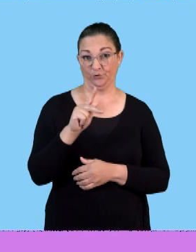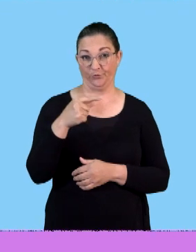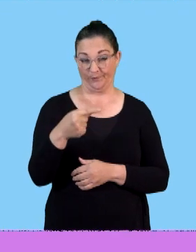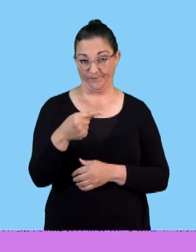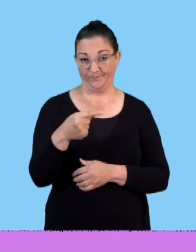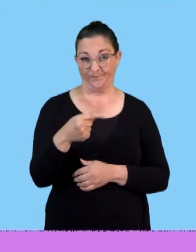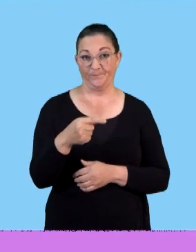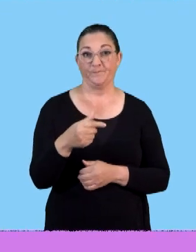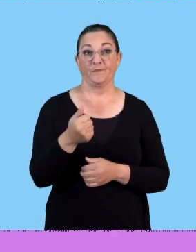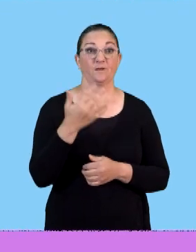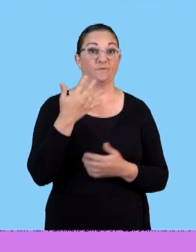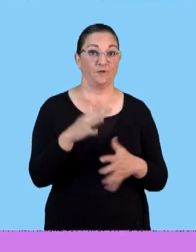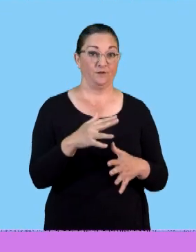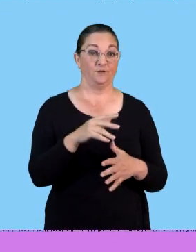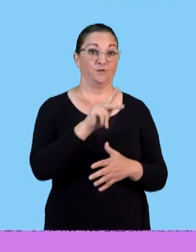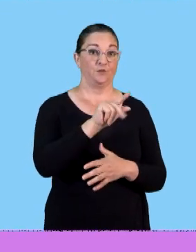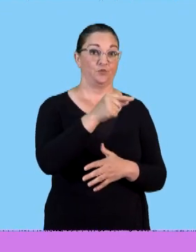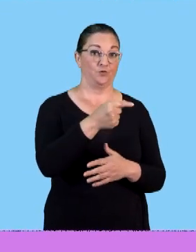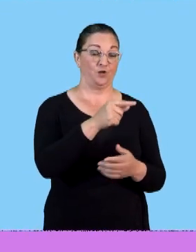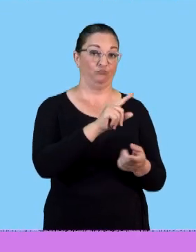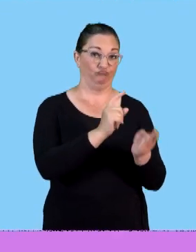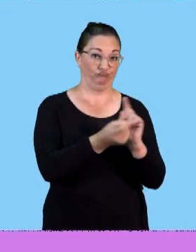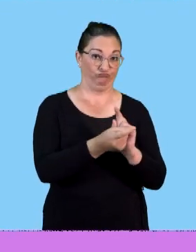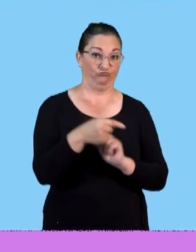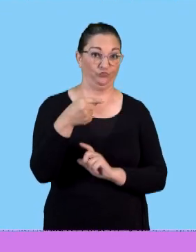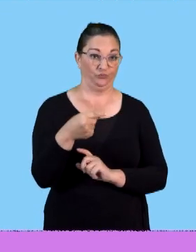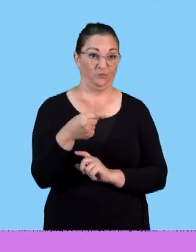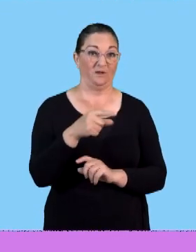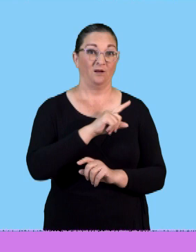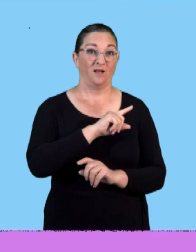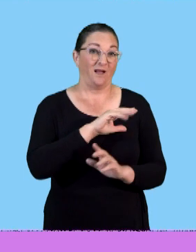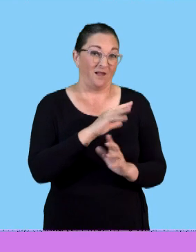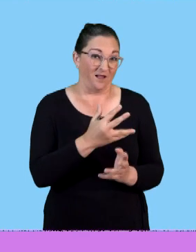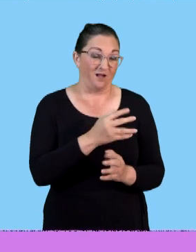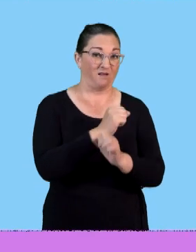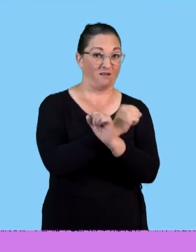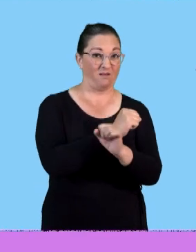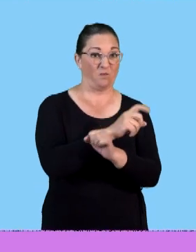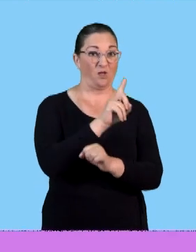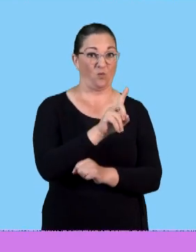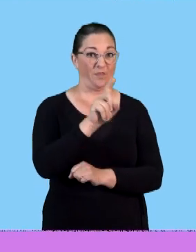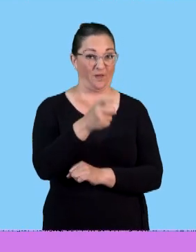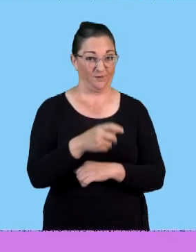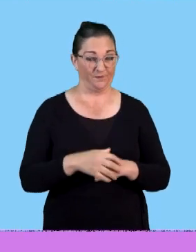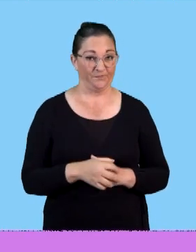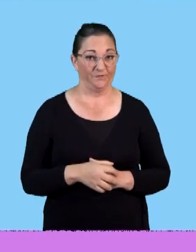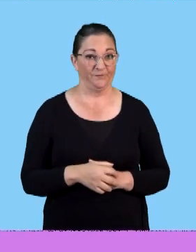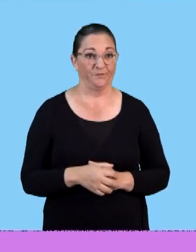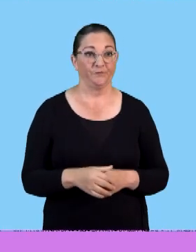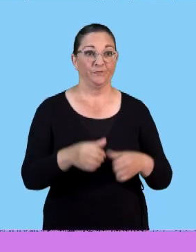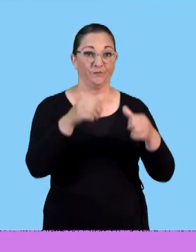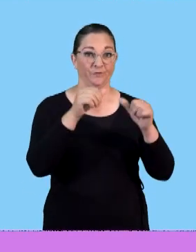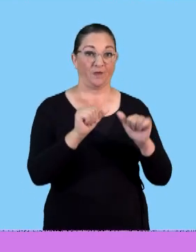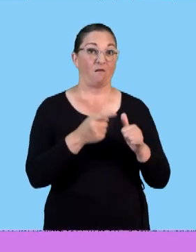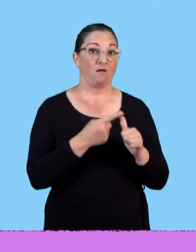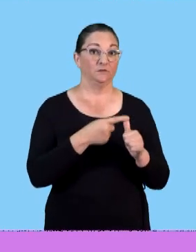4,309,2 kilograms. Thereafter, I converted my kilograms into grams by multiplying that by the conversion factor of